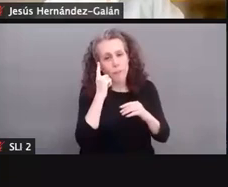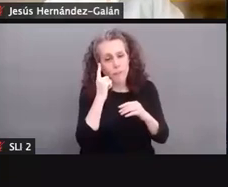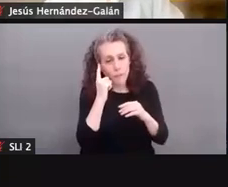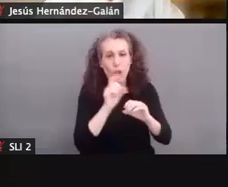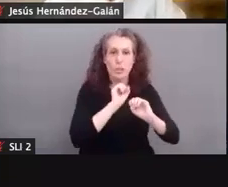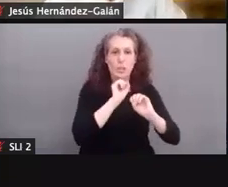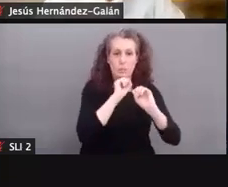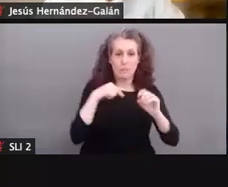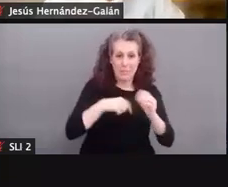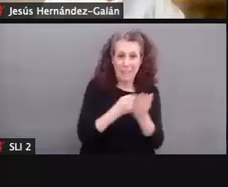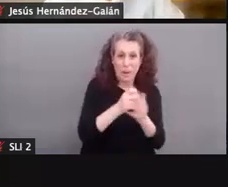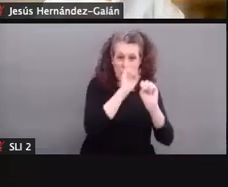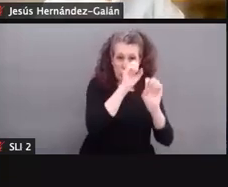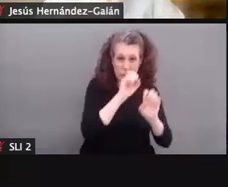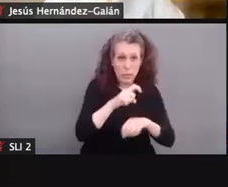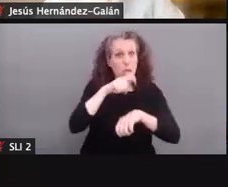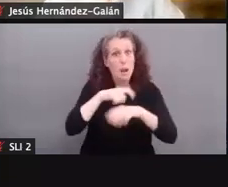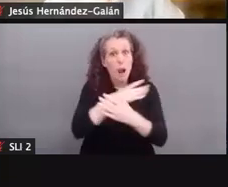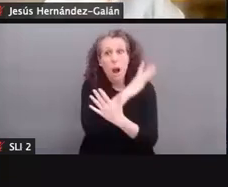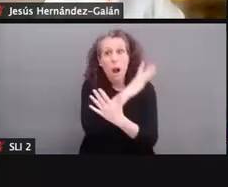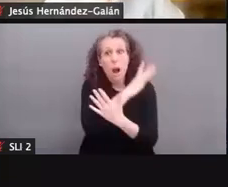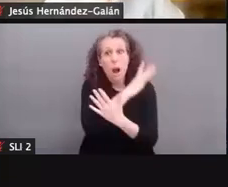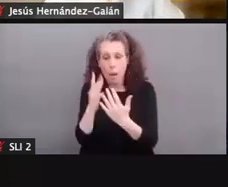very end of the meeting. Okay.